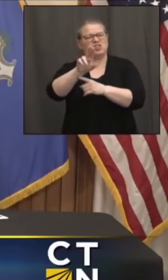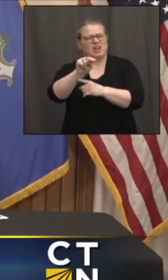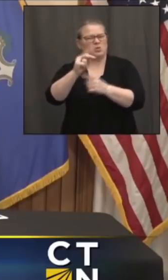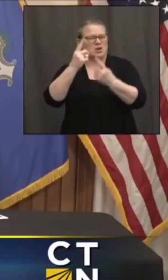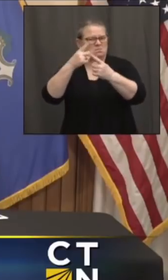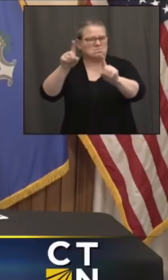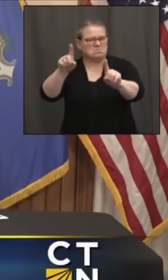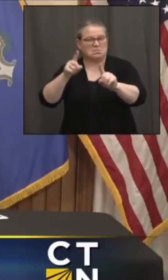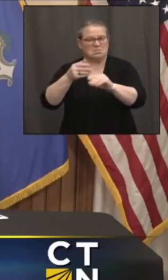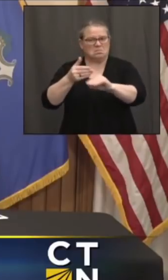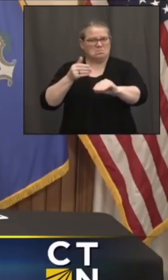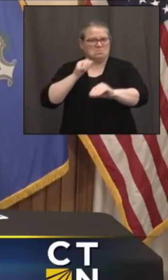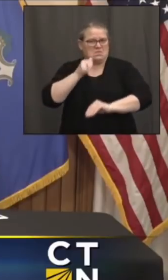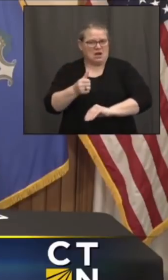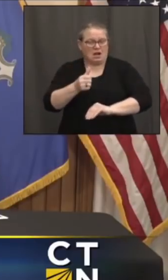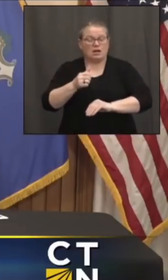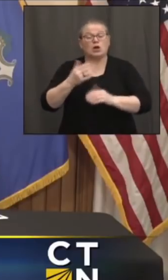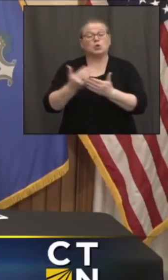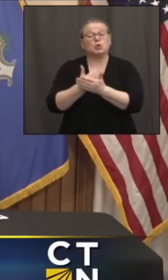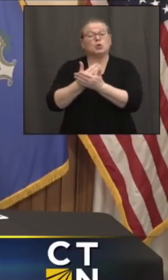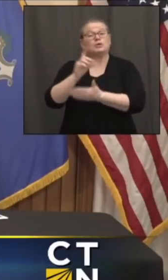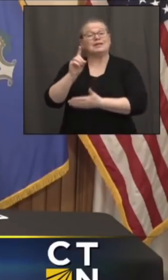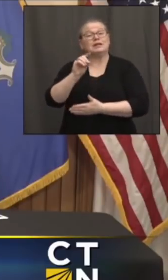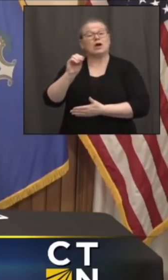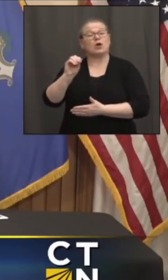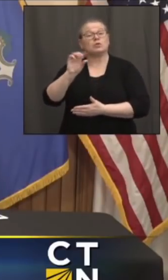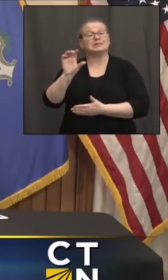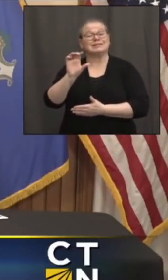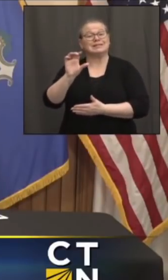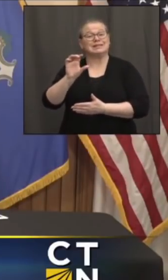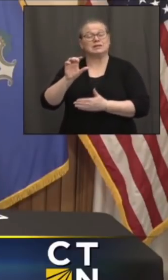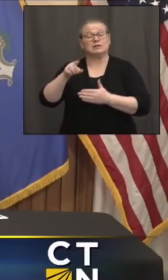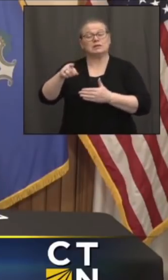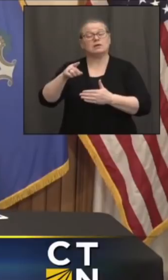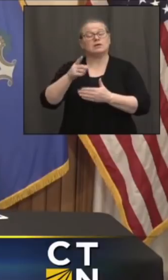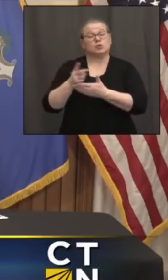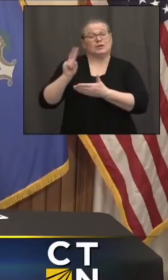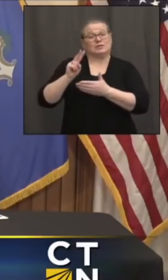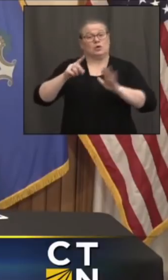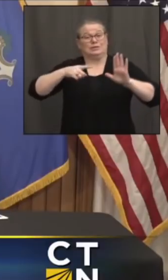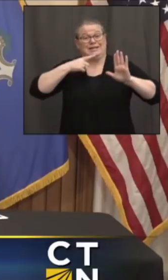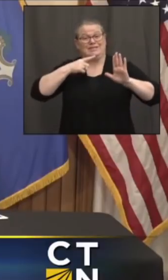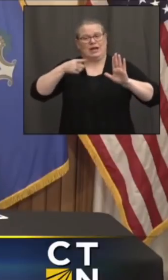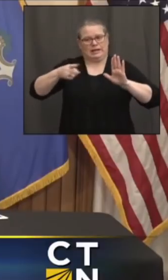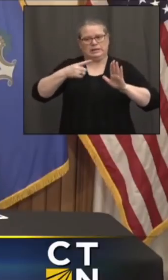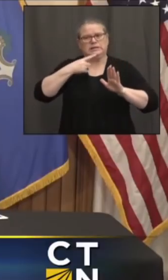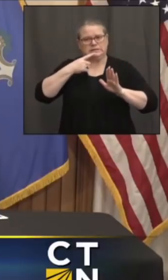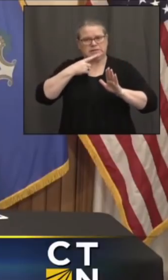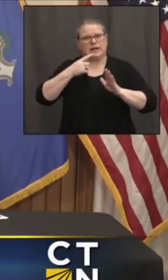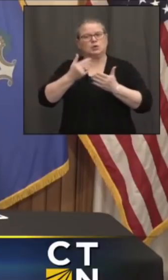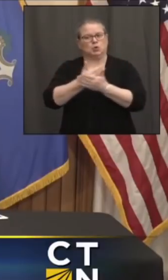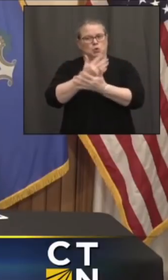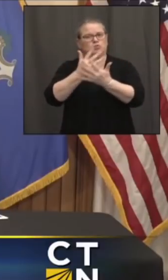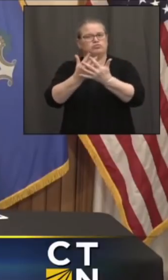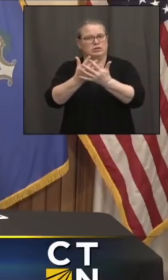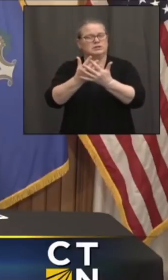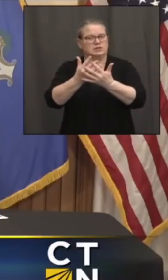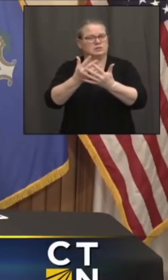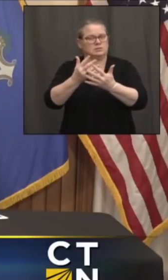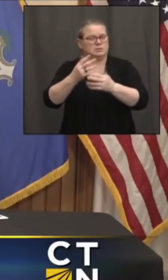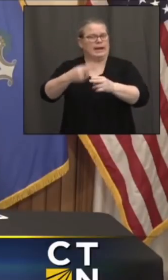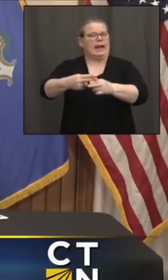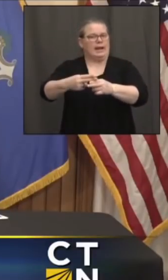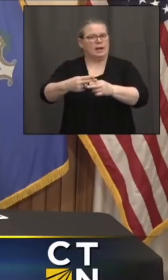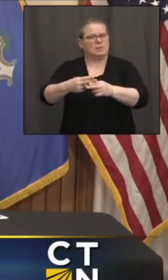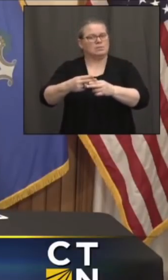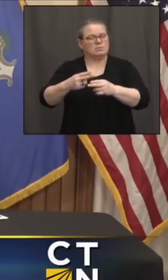weeks ago, said that he would be naming an additional prison by mid-February. So I just want to be clear that that announcement's not going to be made